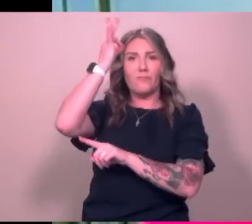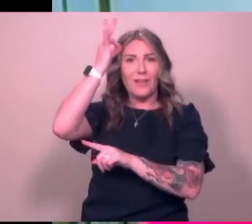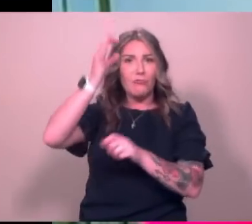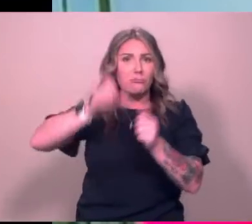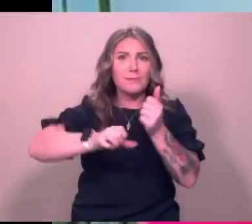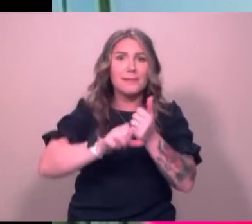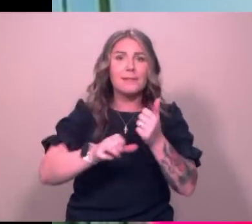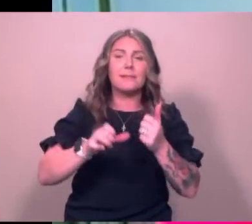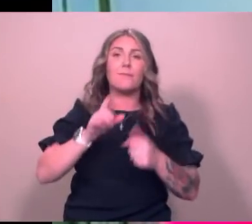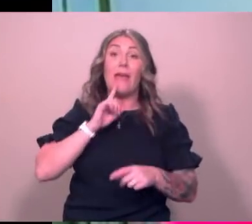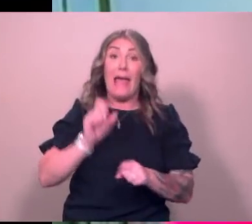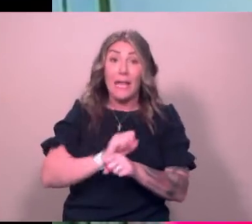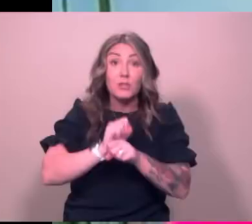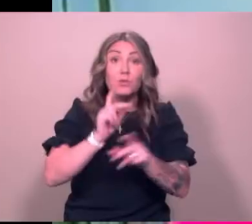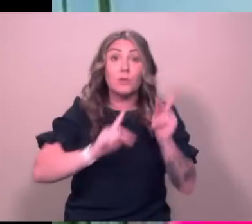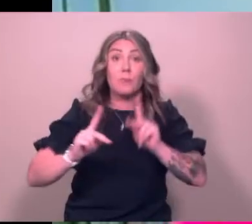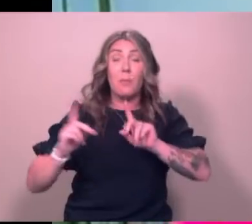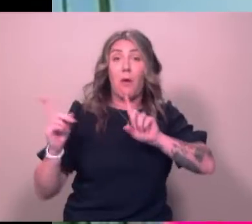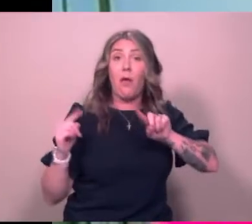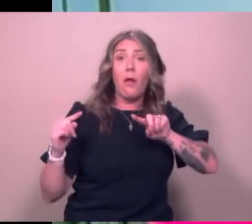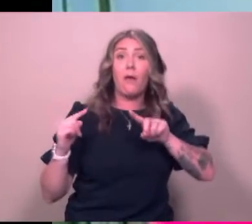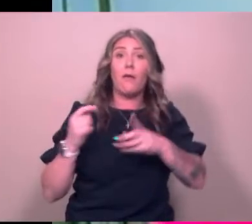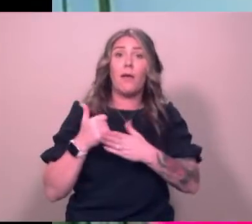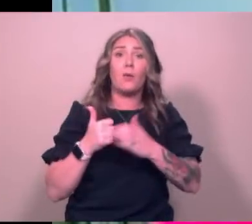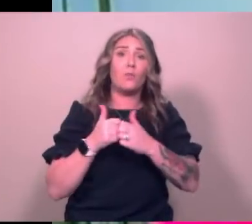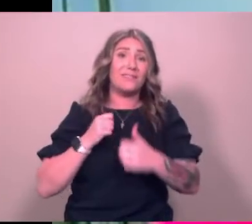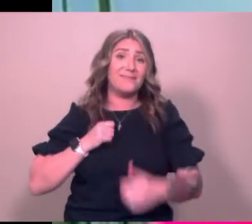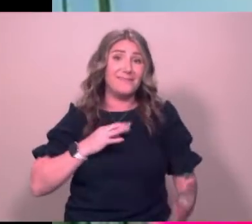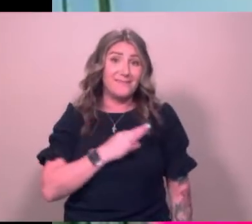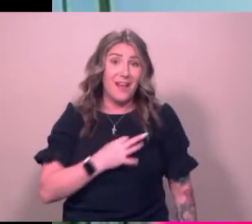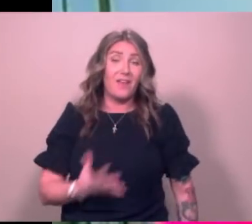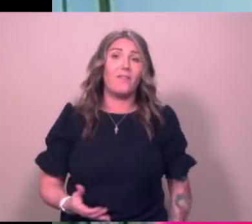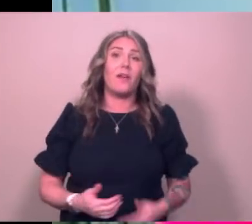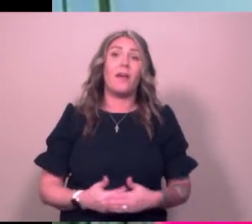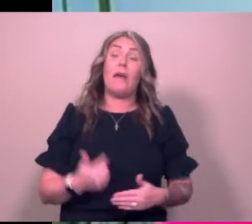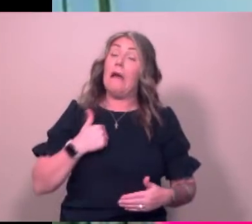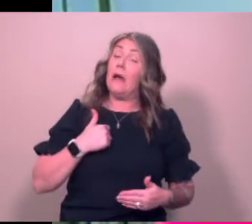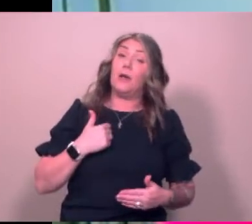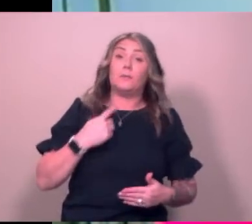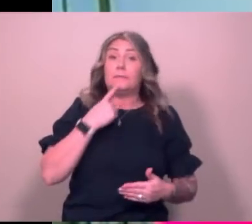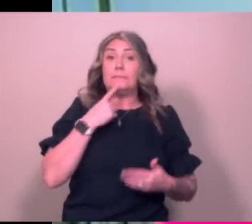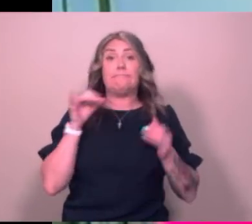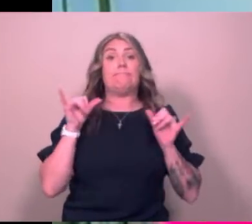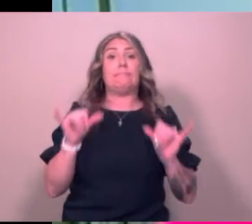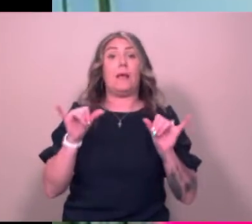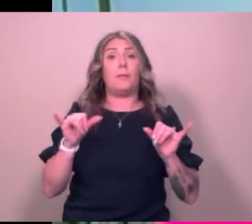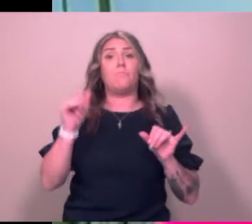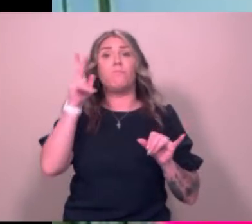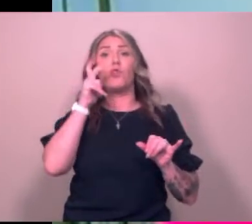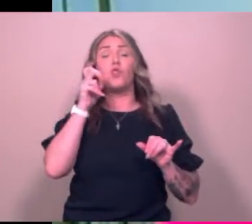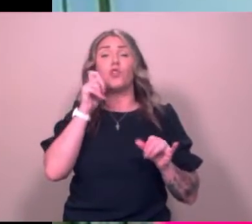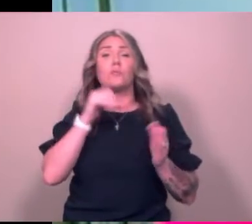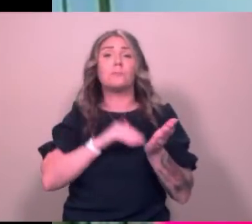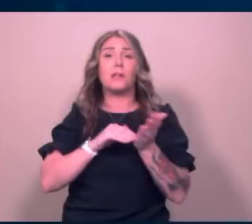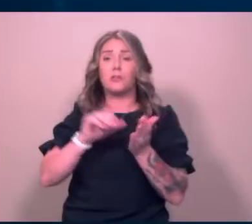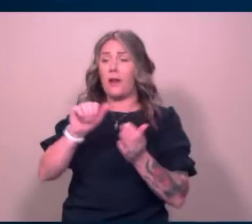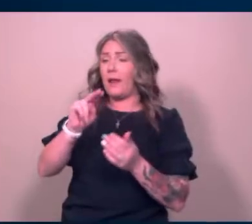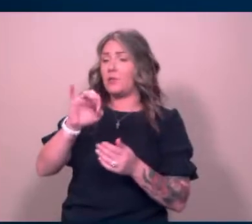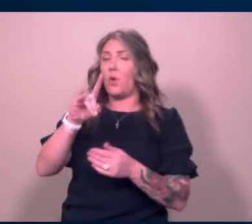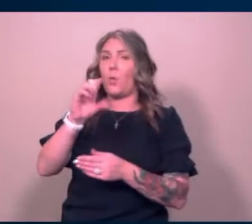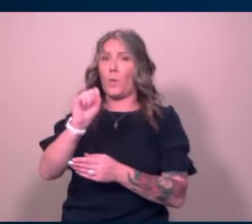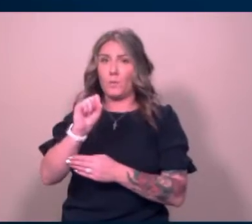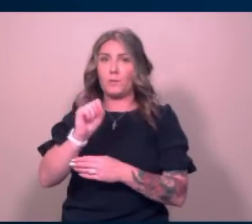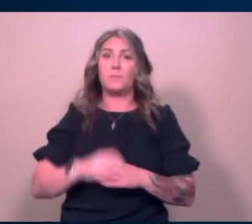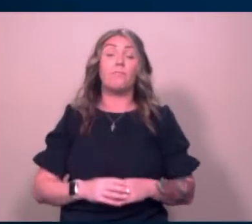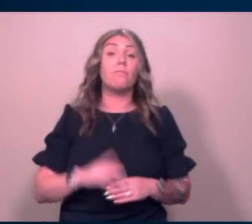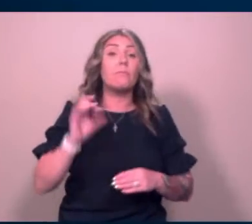with actual people to come and help with staffing. So I would echo what we heard from Dr. Antonios.